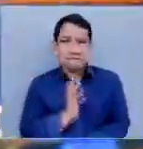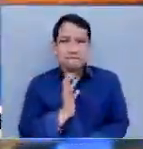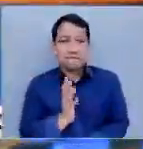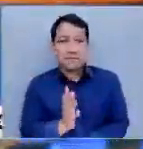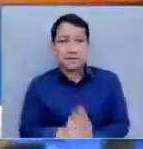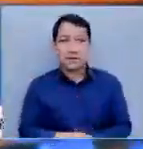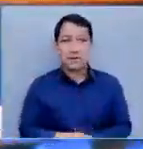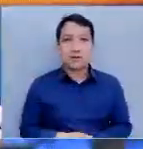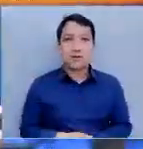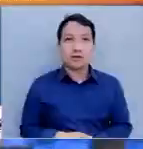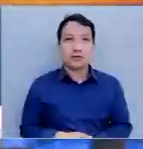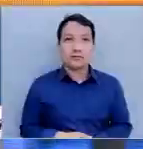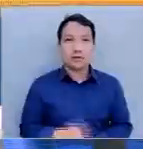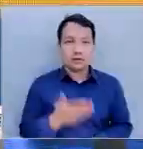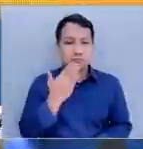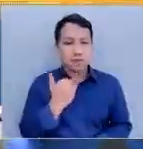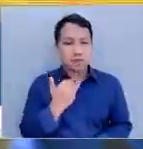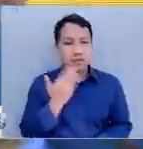vibe.